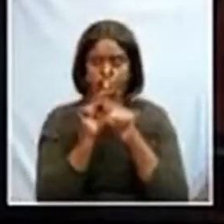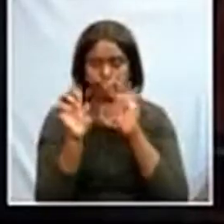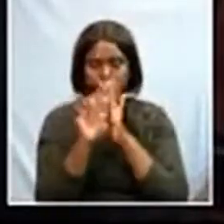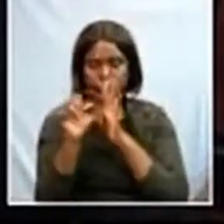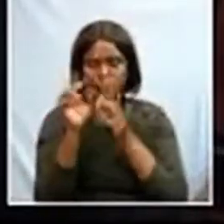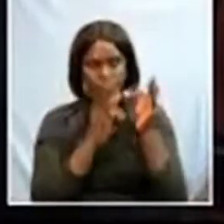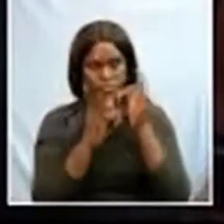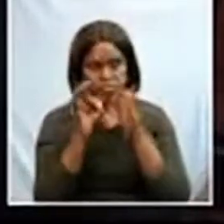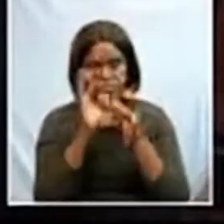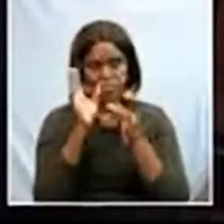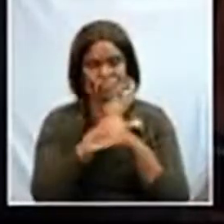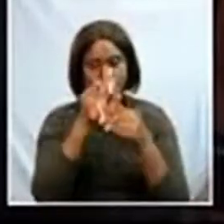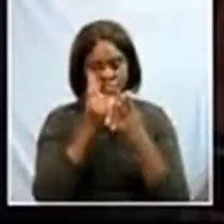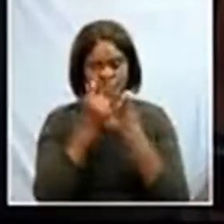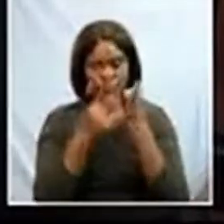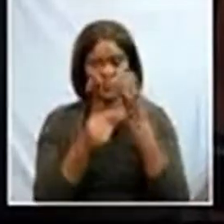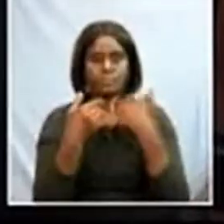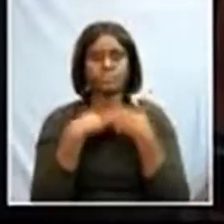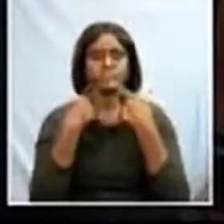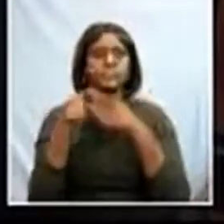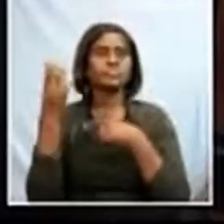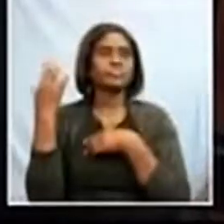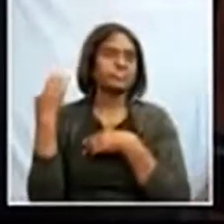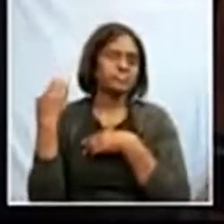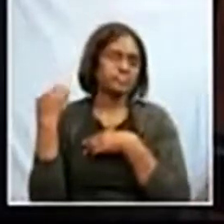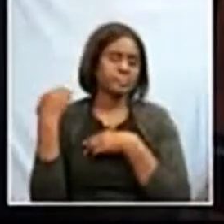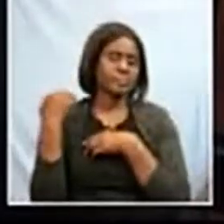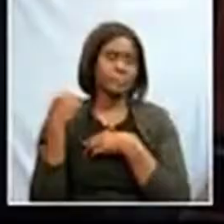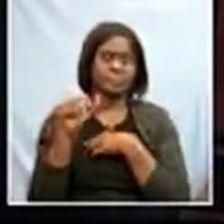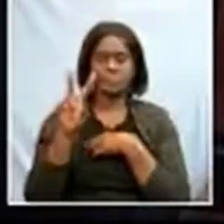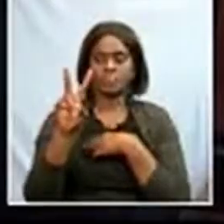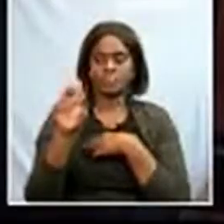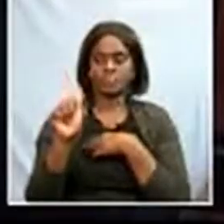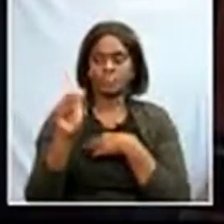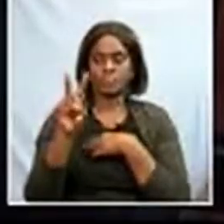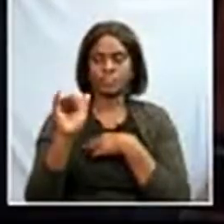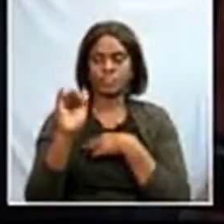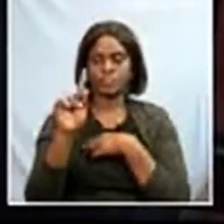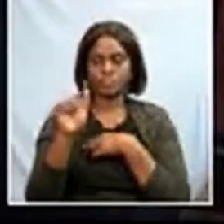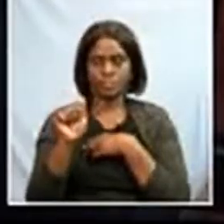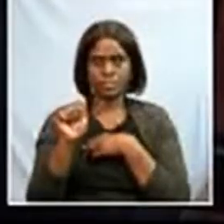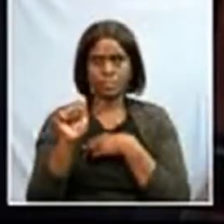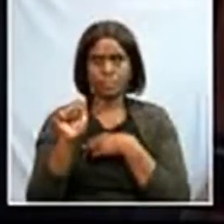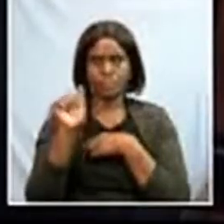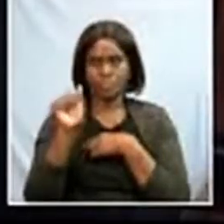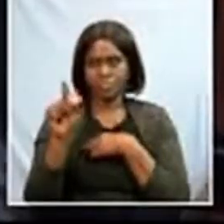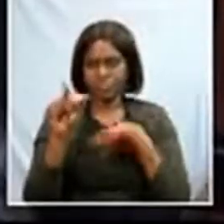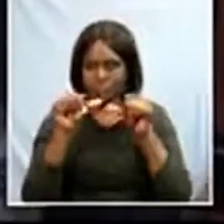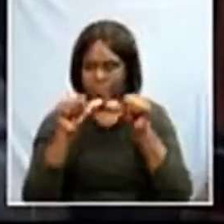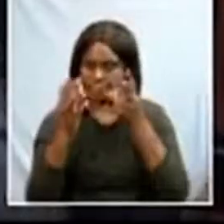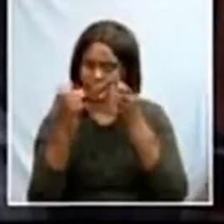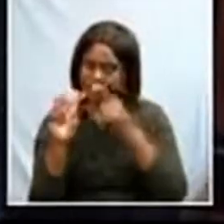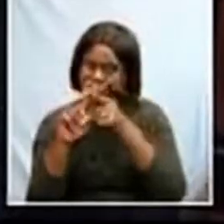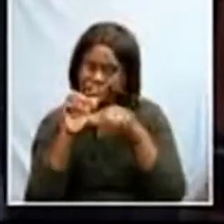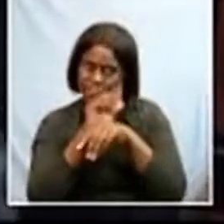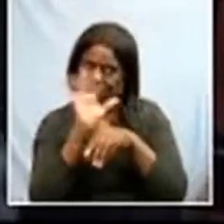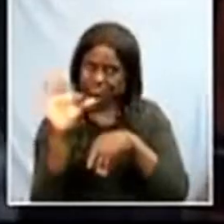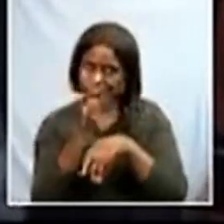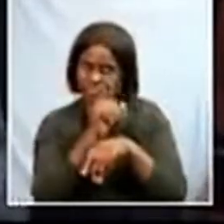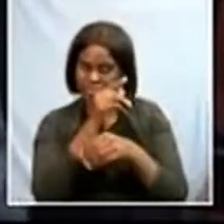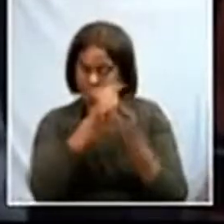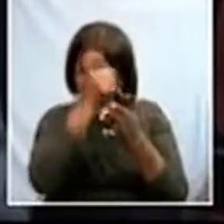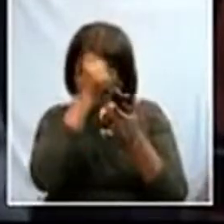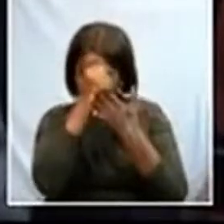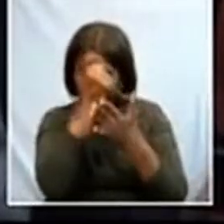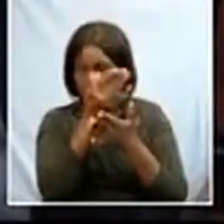stated, all what happened at Vavika, would you still want to send your